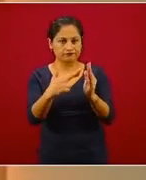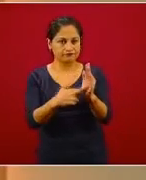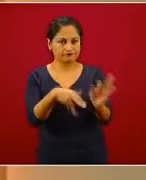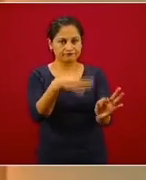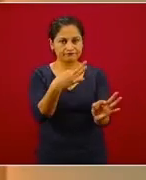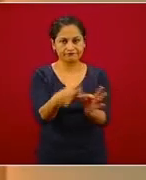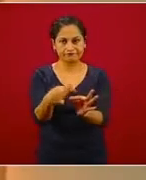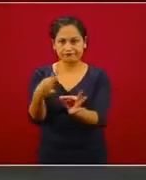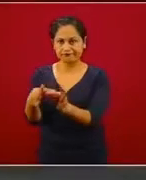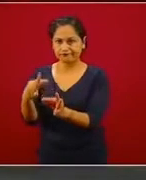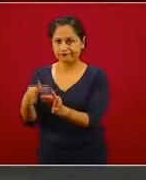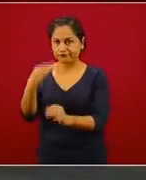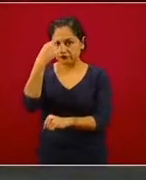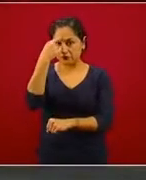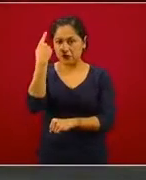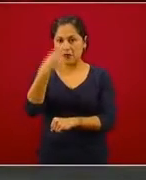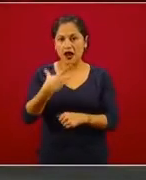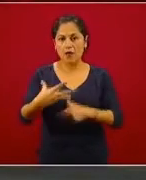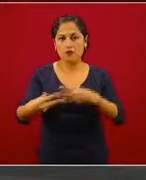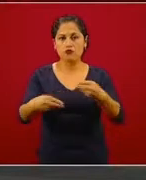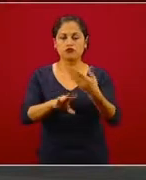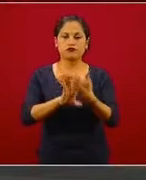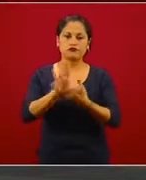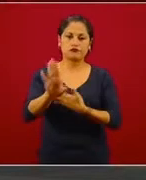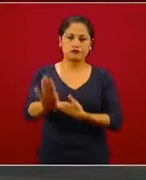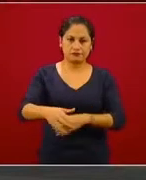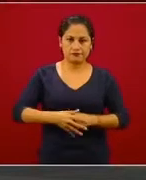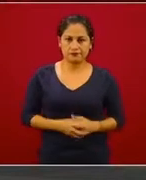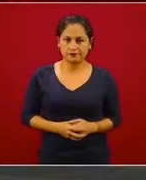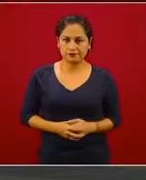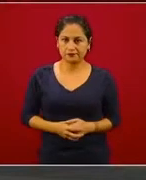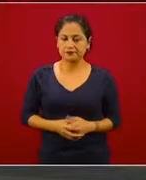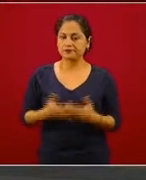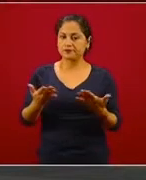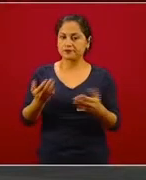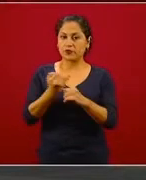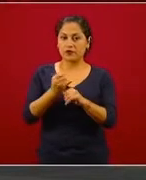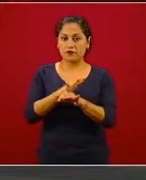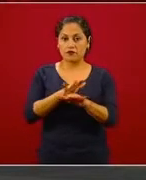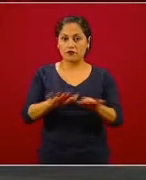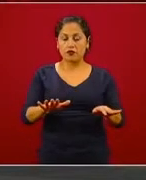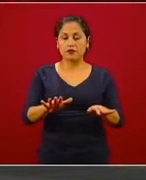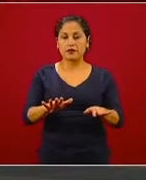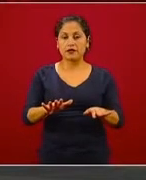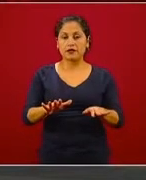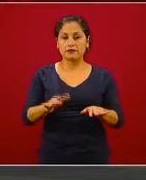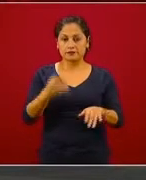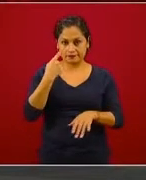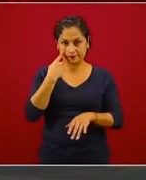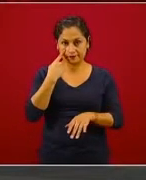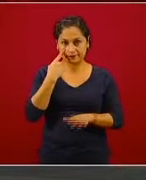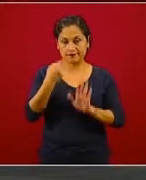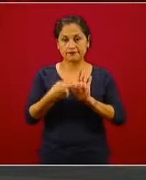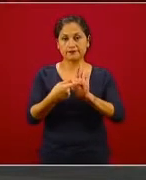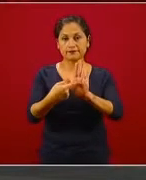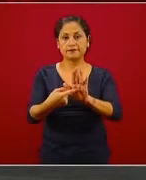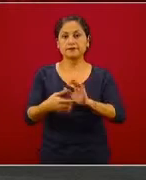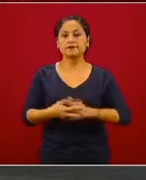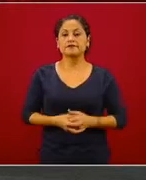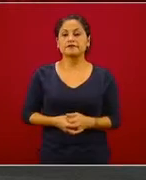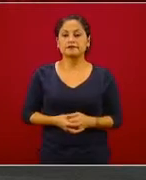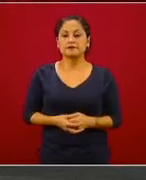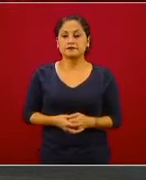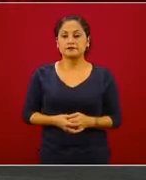how we are, what kind of measures we're taking to not be infected with COVID. Let's go to our technical